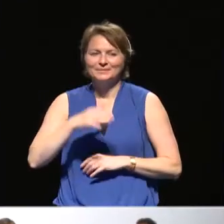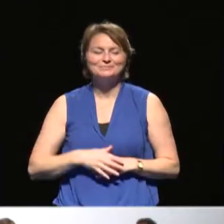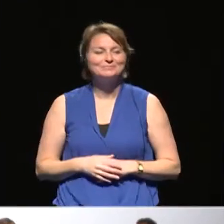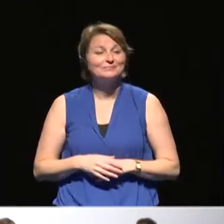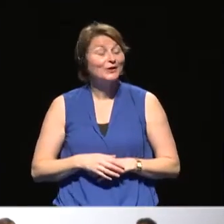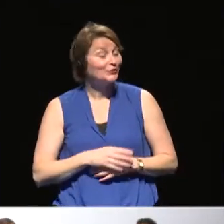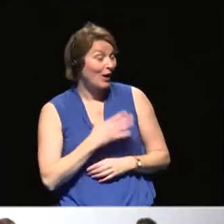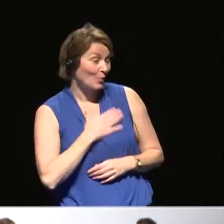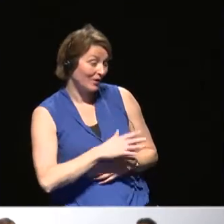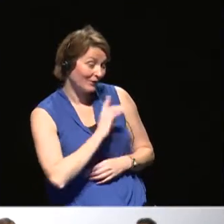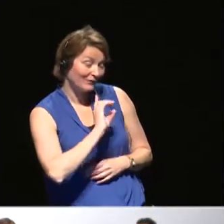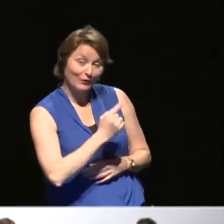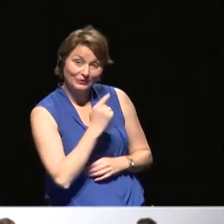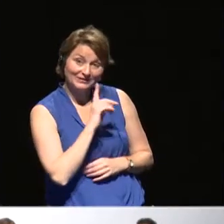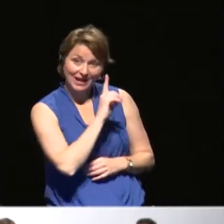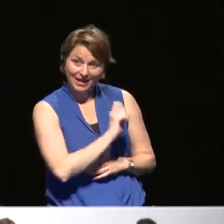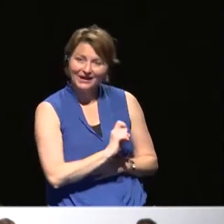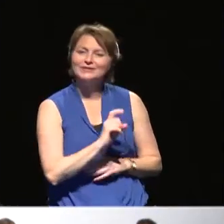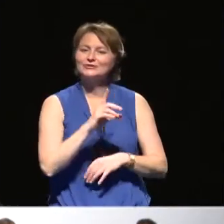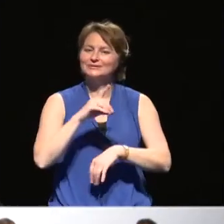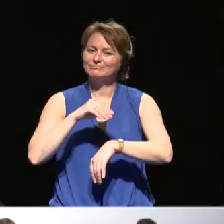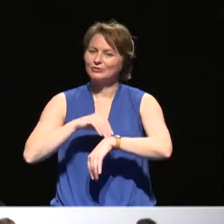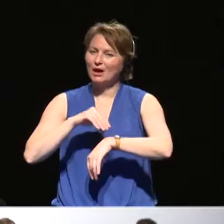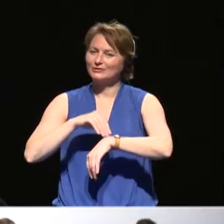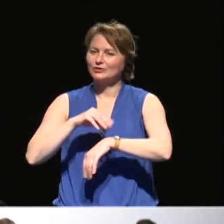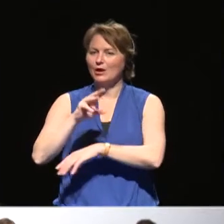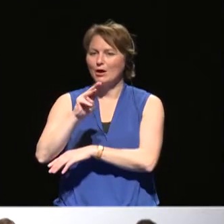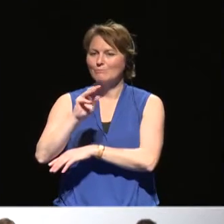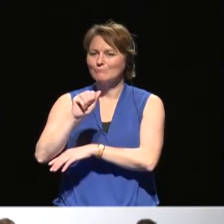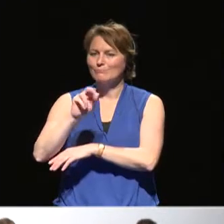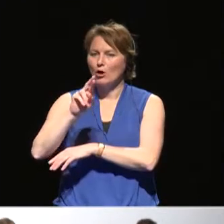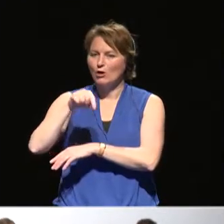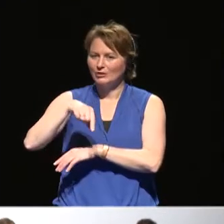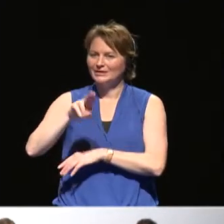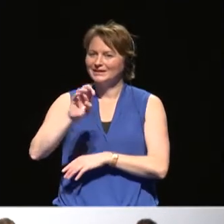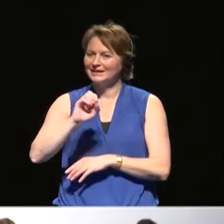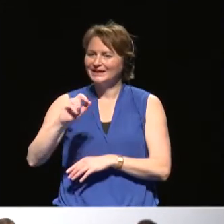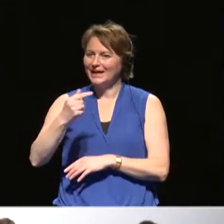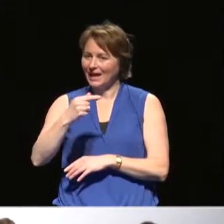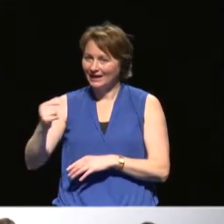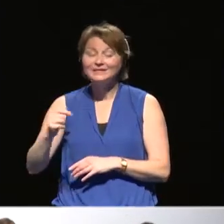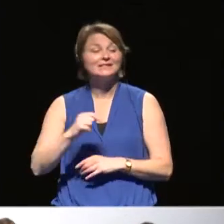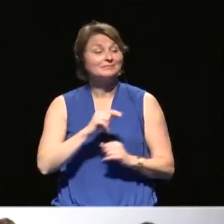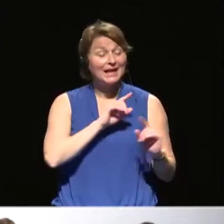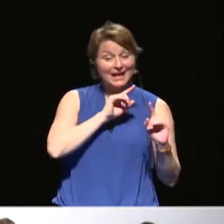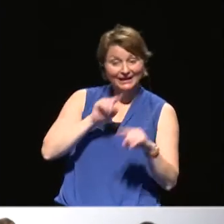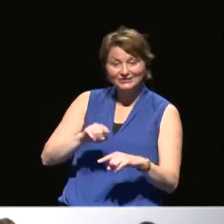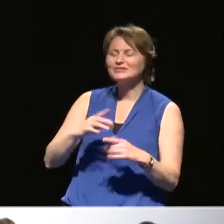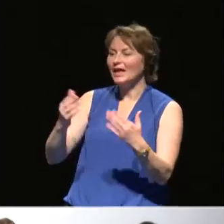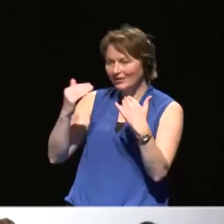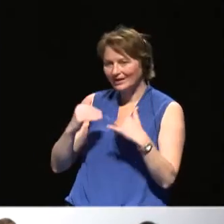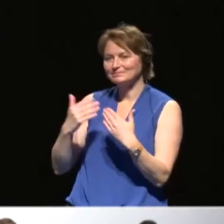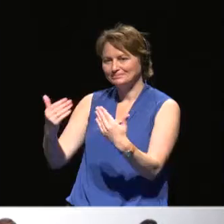Marquette this time to start with the answers, and then we will continue with the other panelists. Dr.